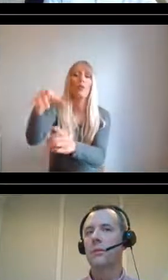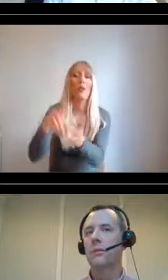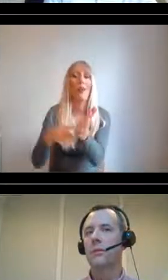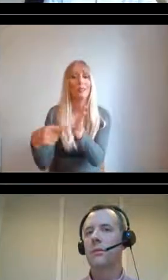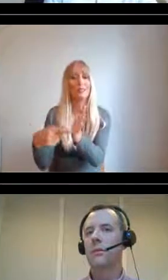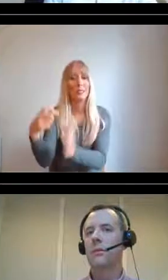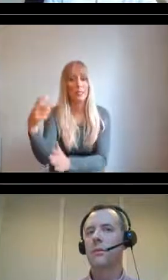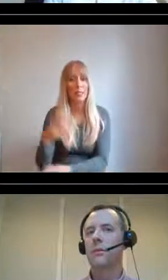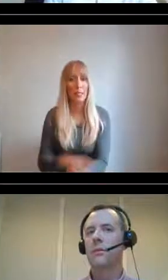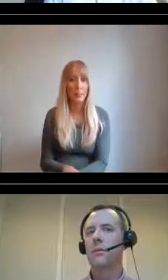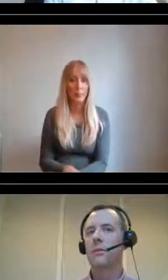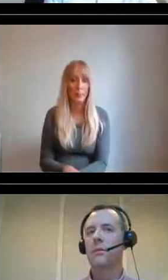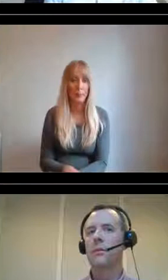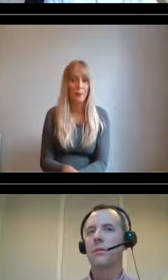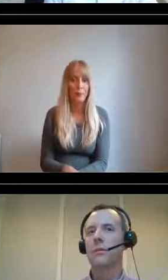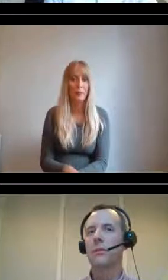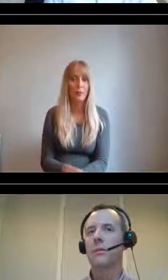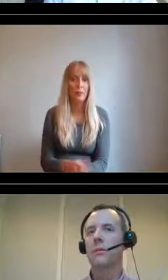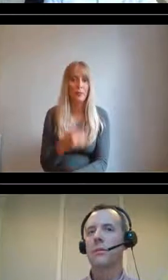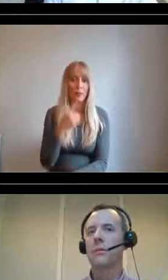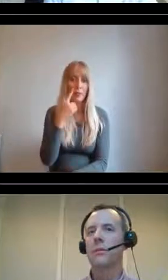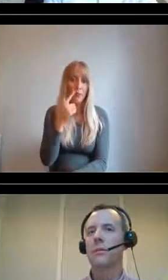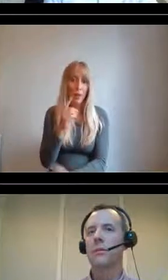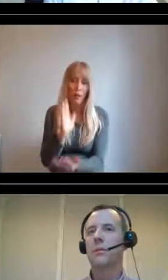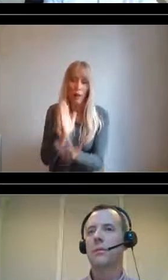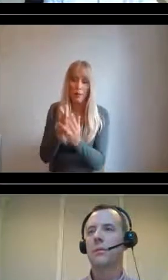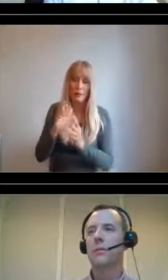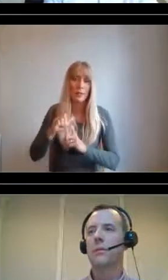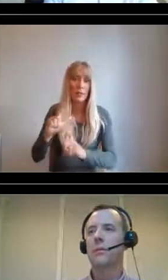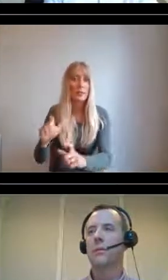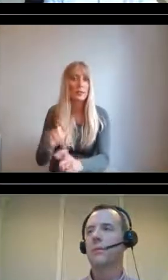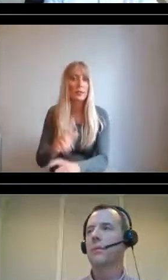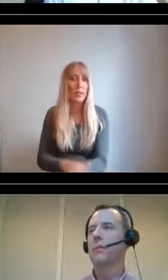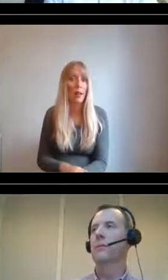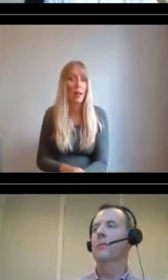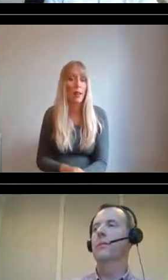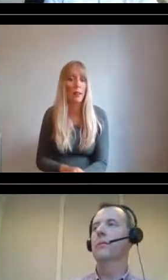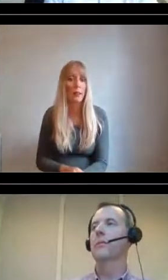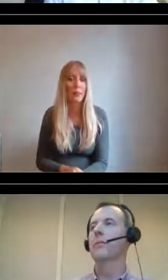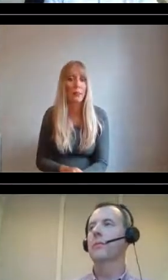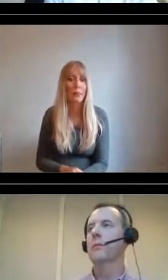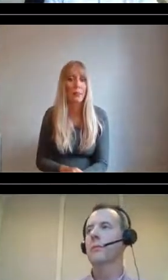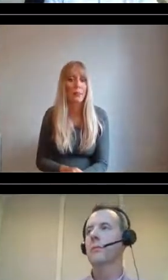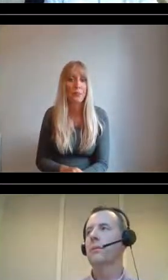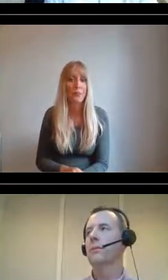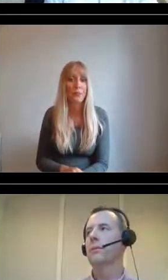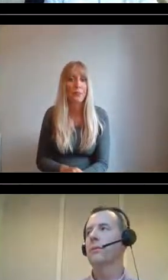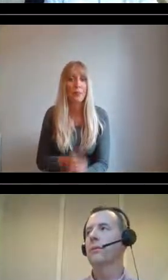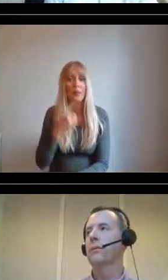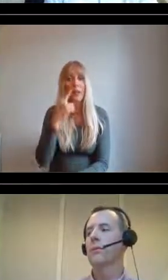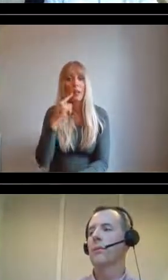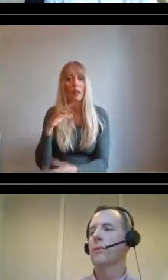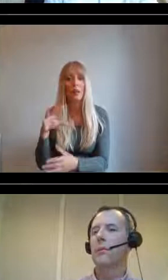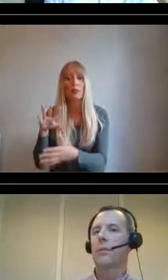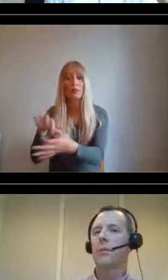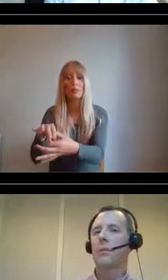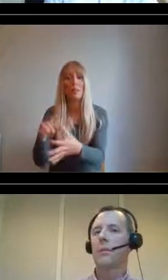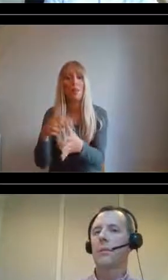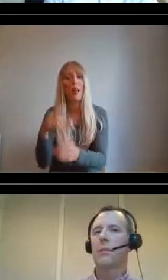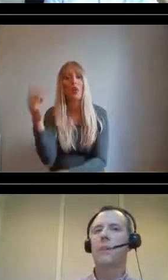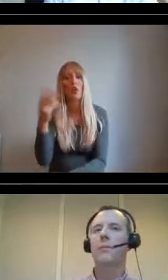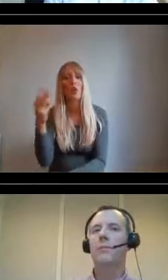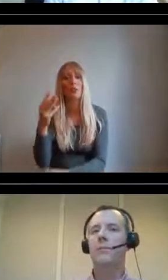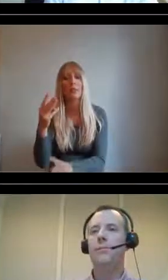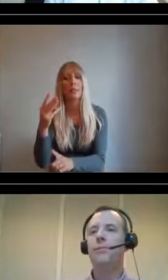come off LTC and join the A13 going back towards